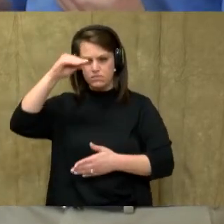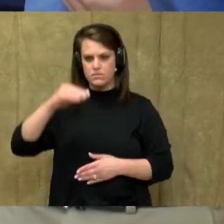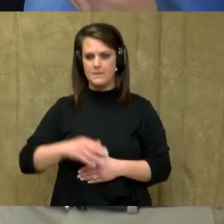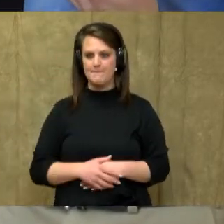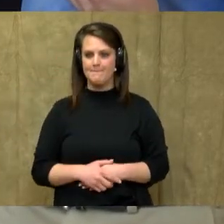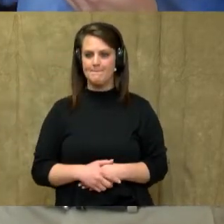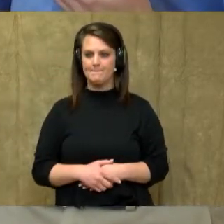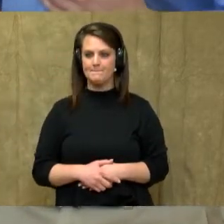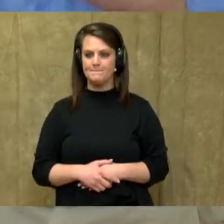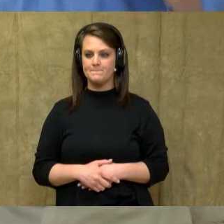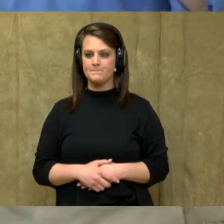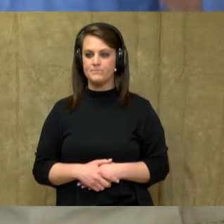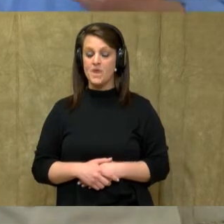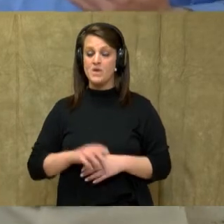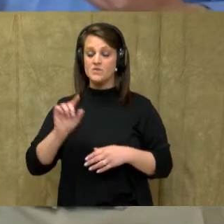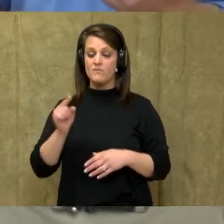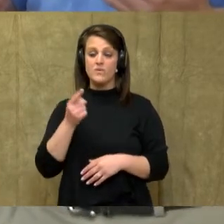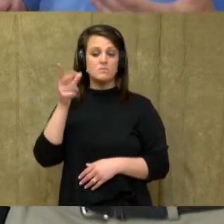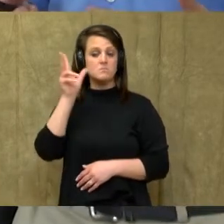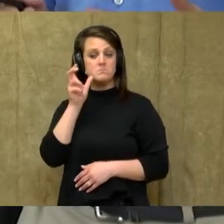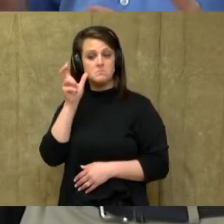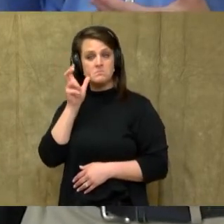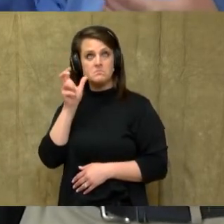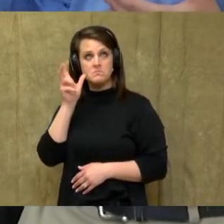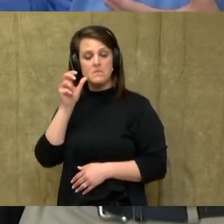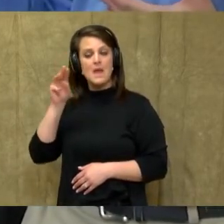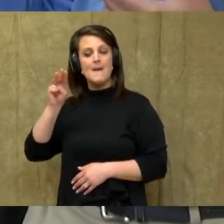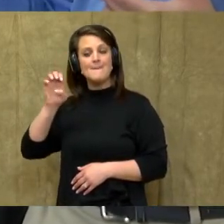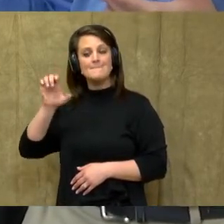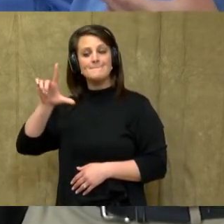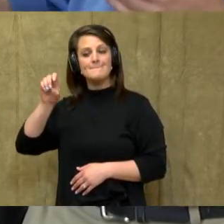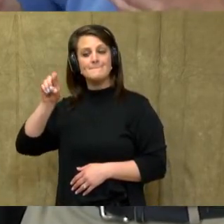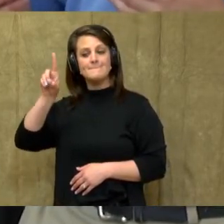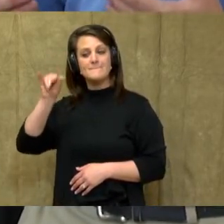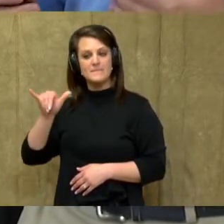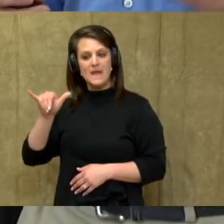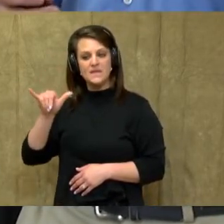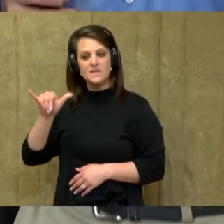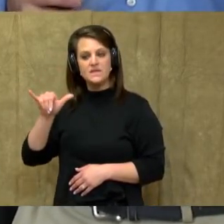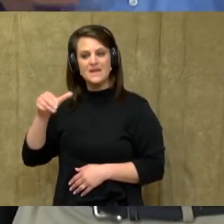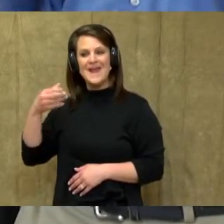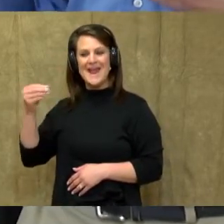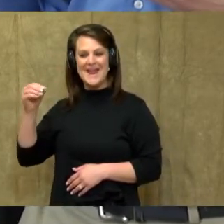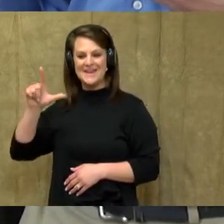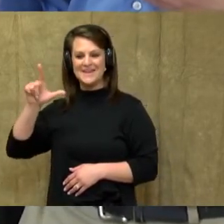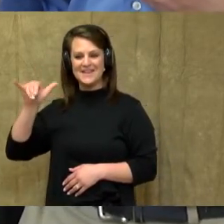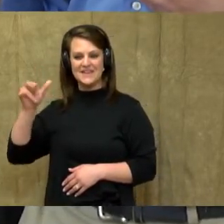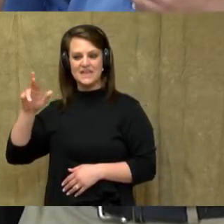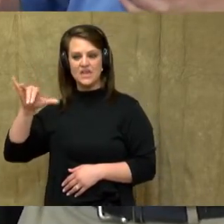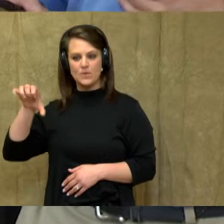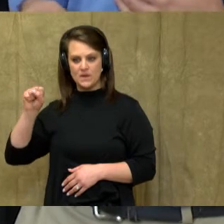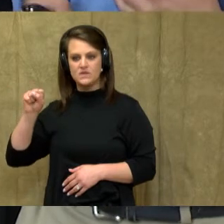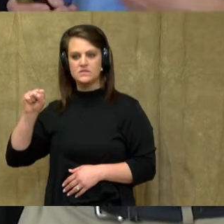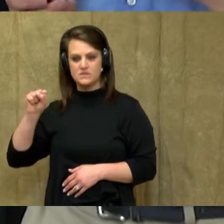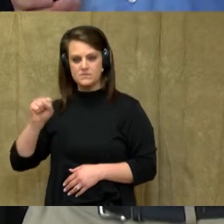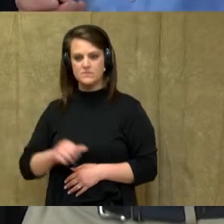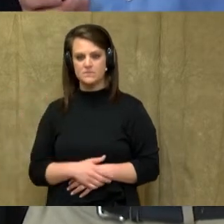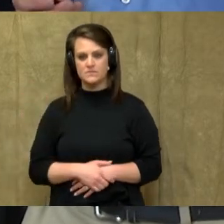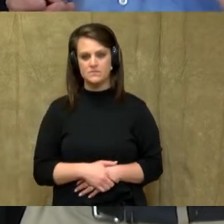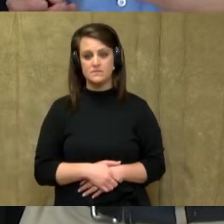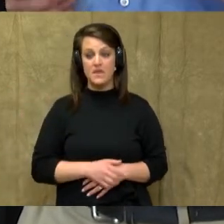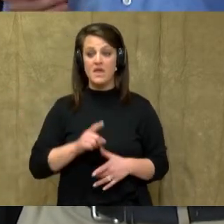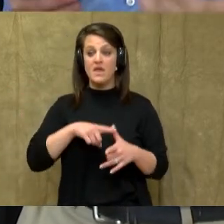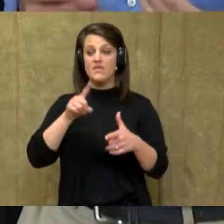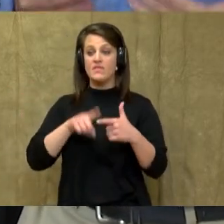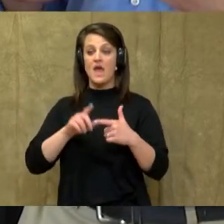way. First, we'll listen to the melody along with the lyrics, melody being pitch and rhythm. And